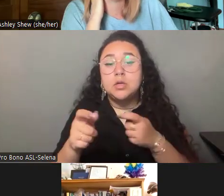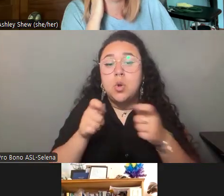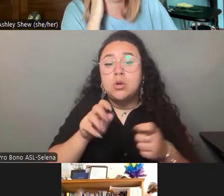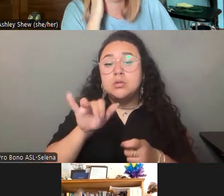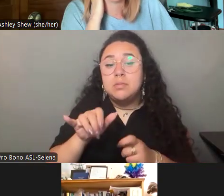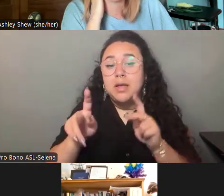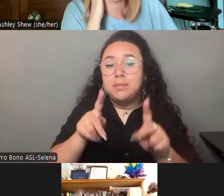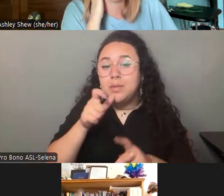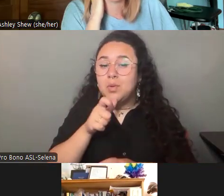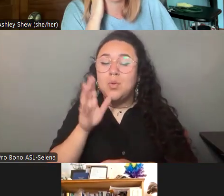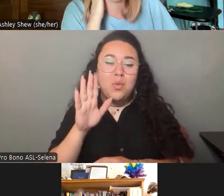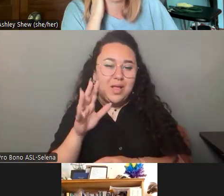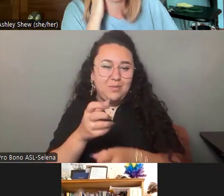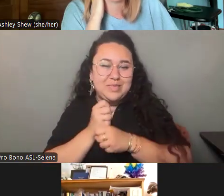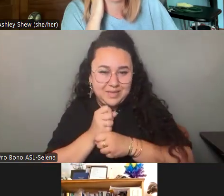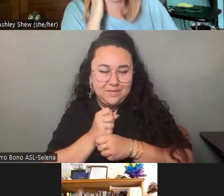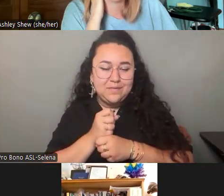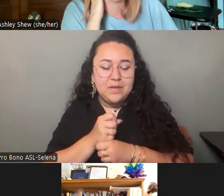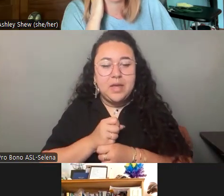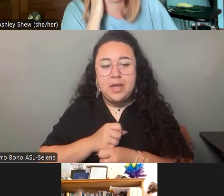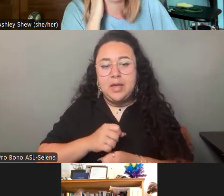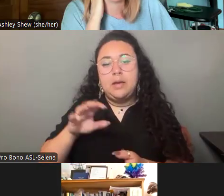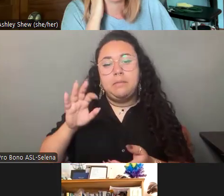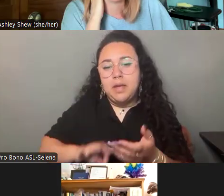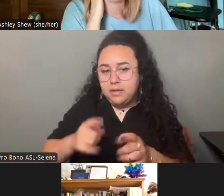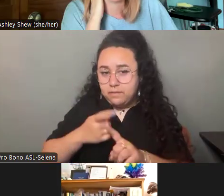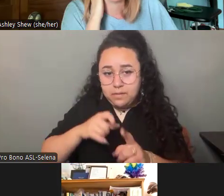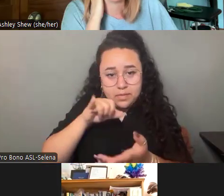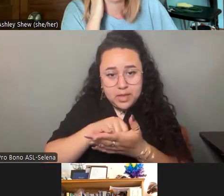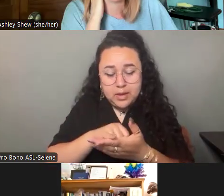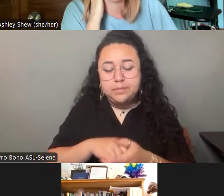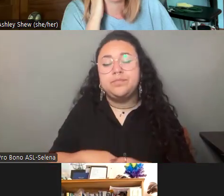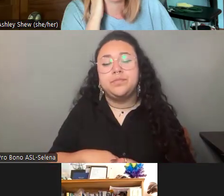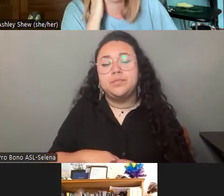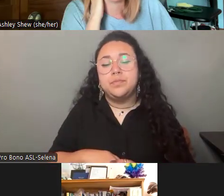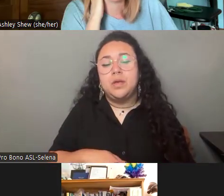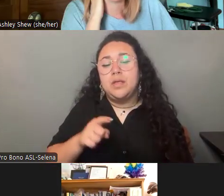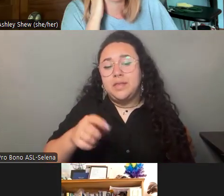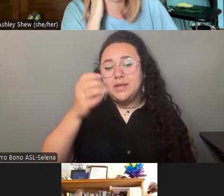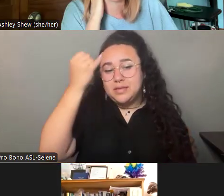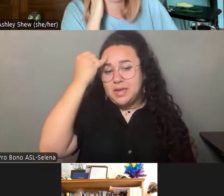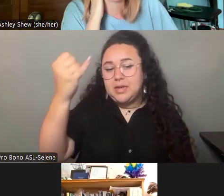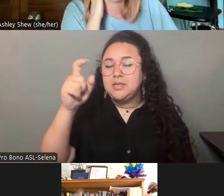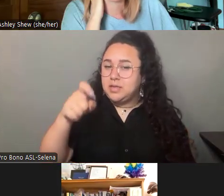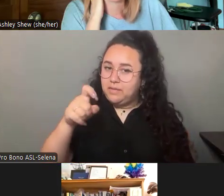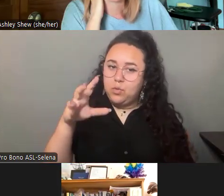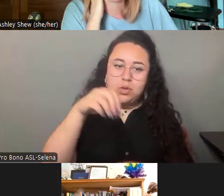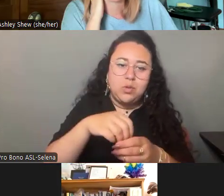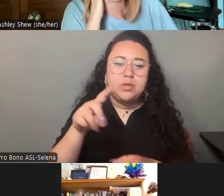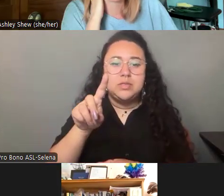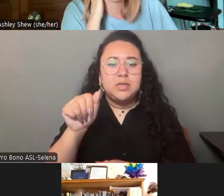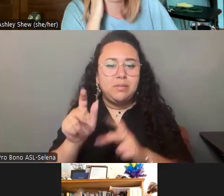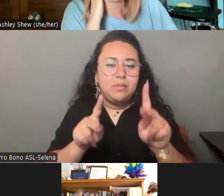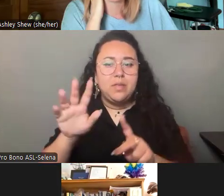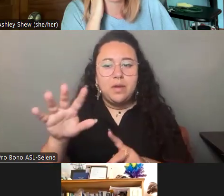intended to be used. These ideas have to be centered around disabled people as